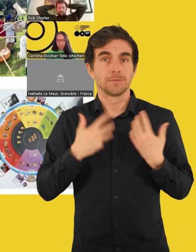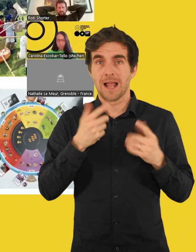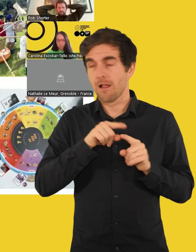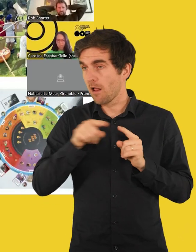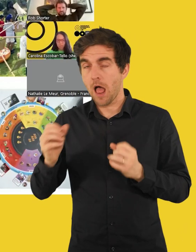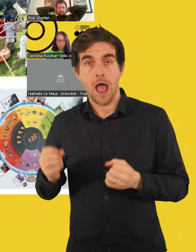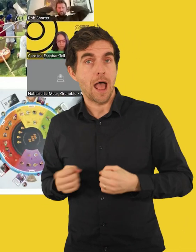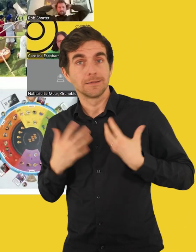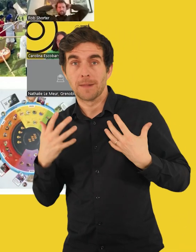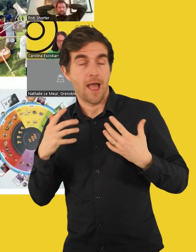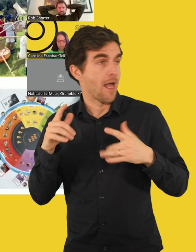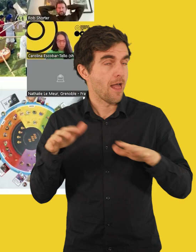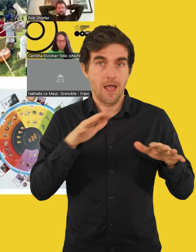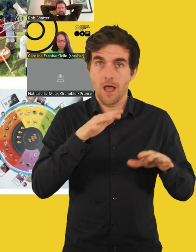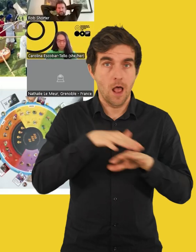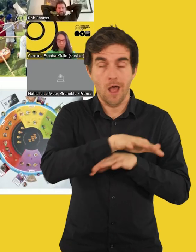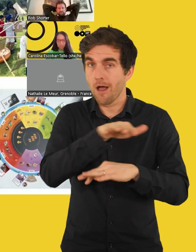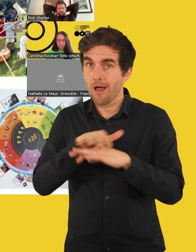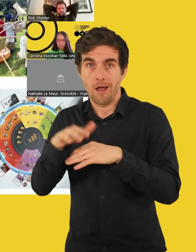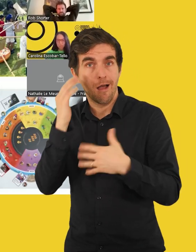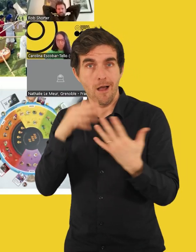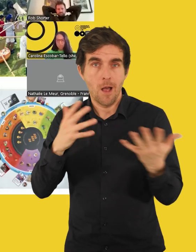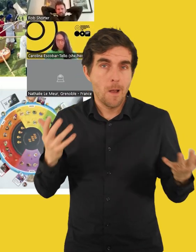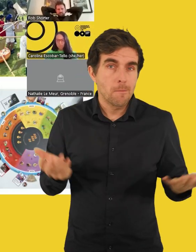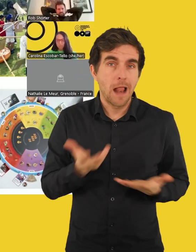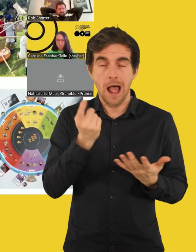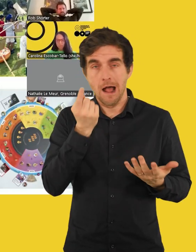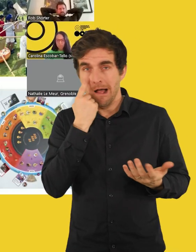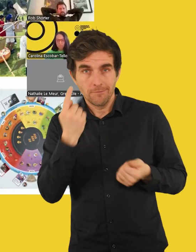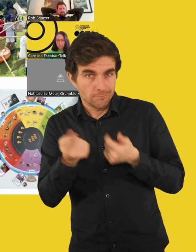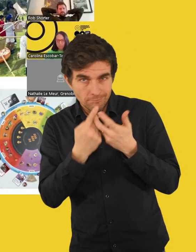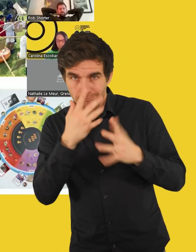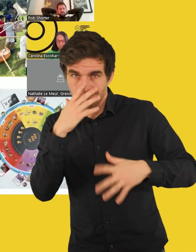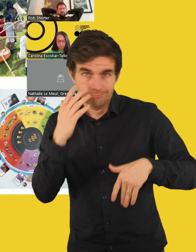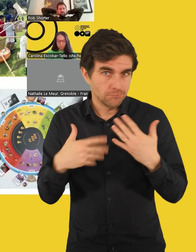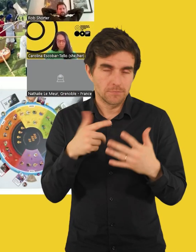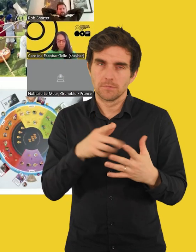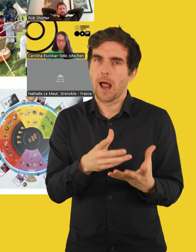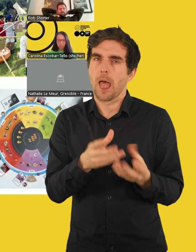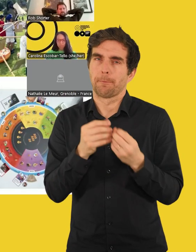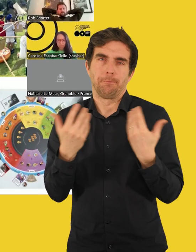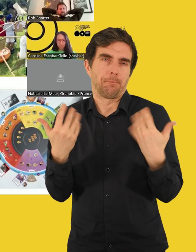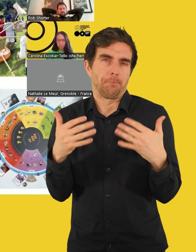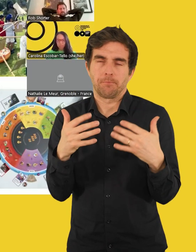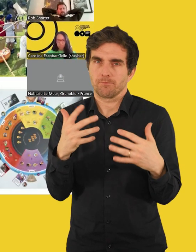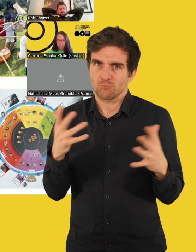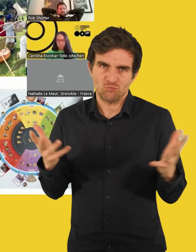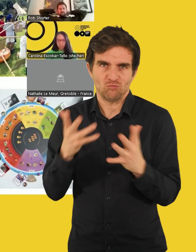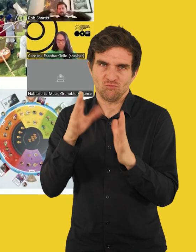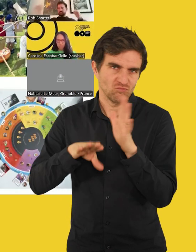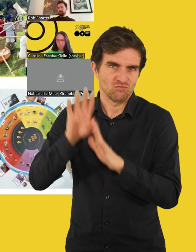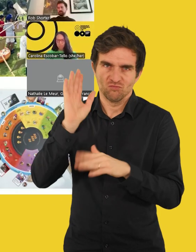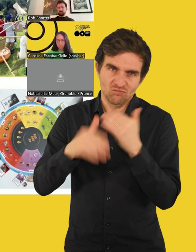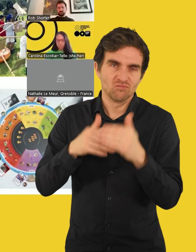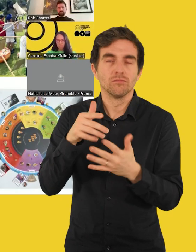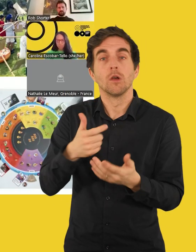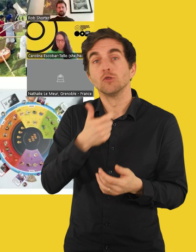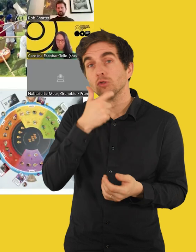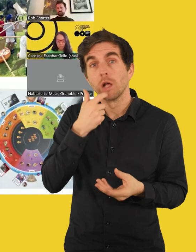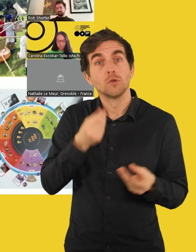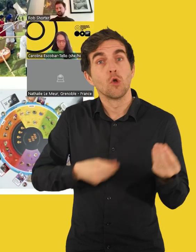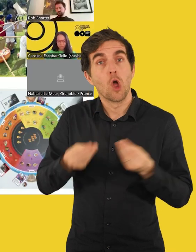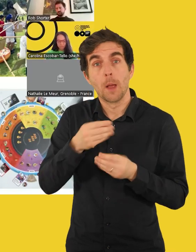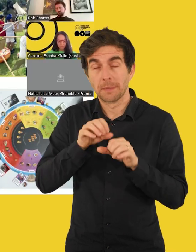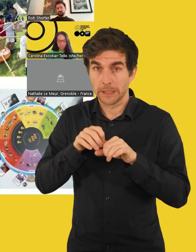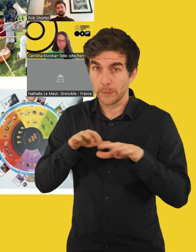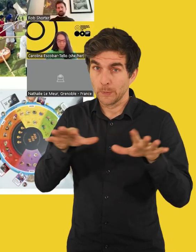be inspired by one another's creativity, how this playfulness, this irresistibility that helps to spread